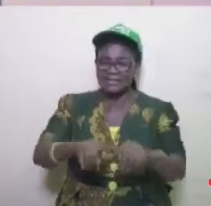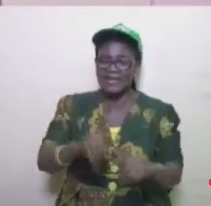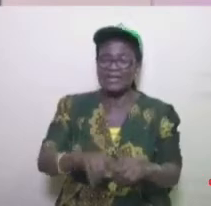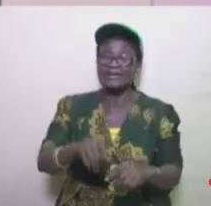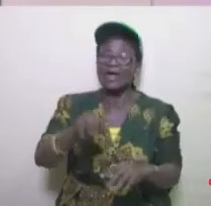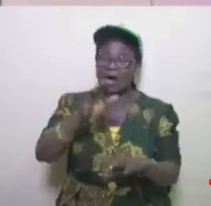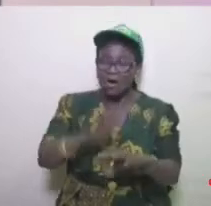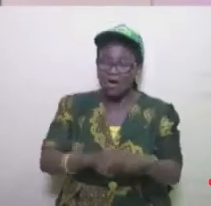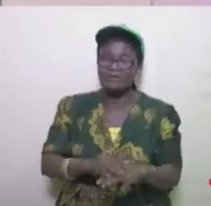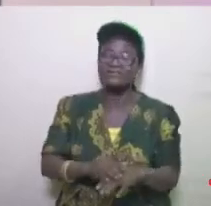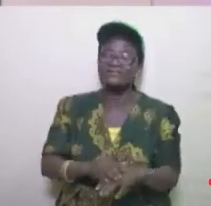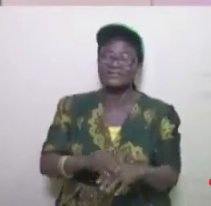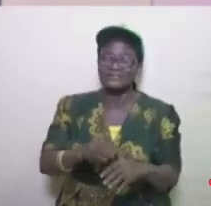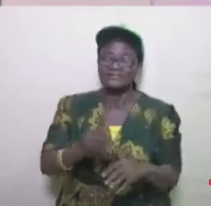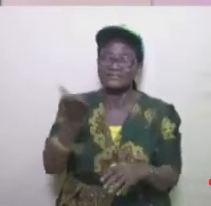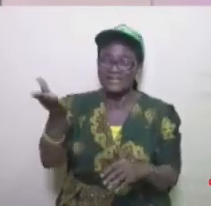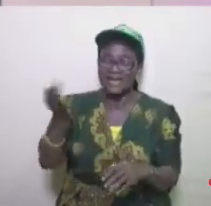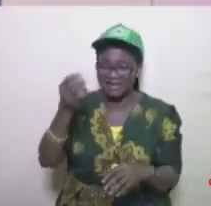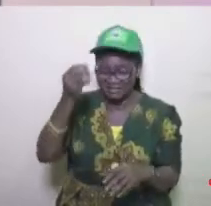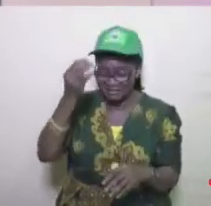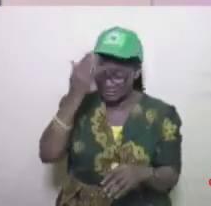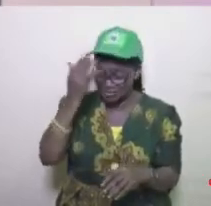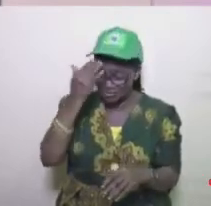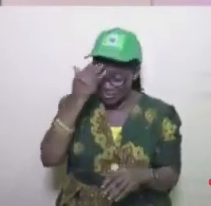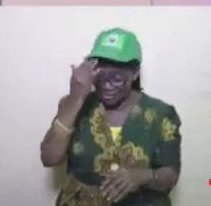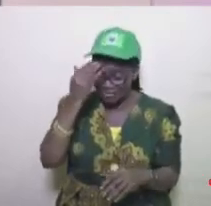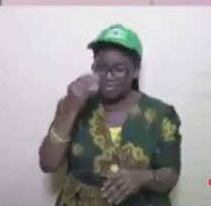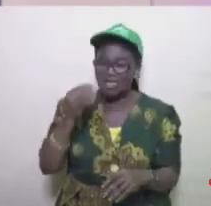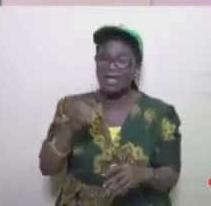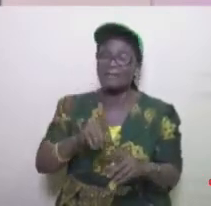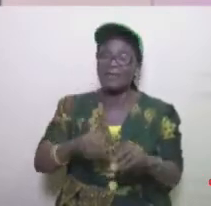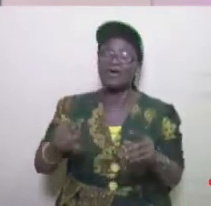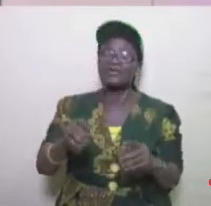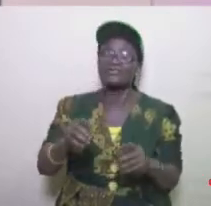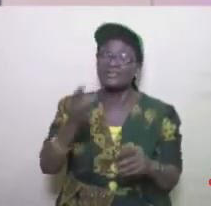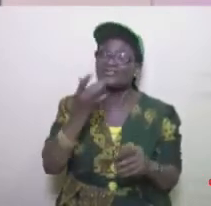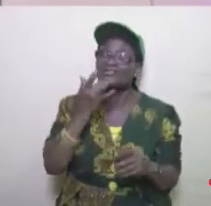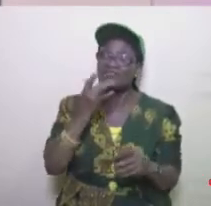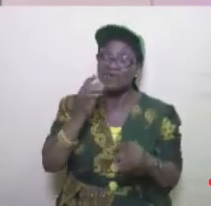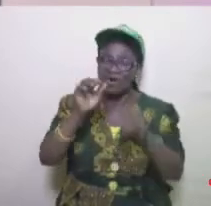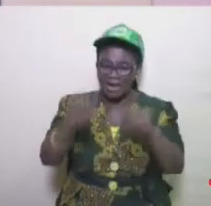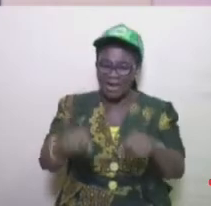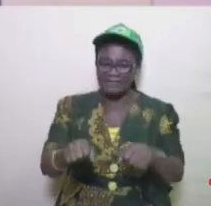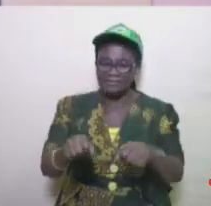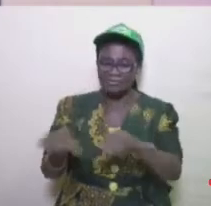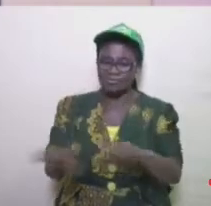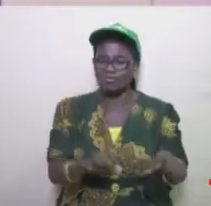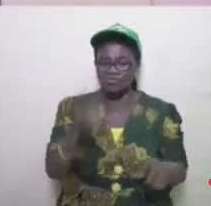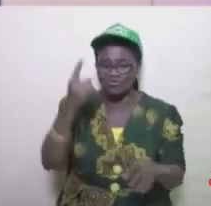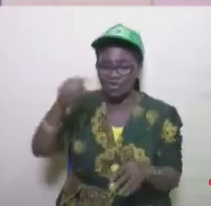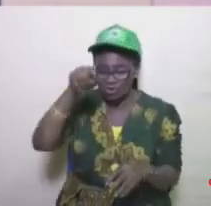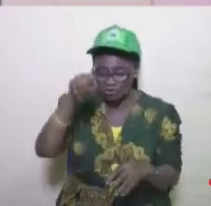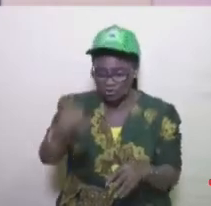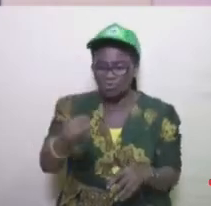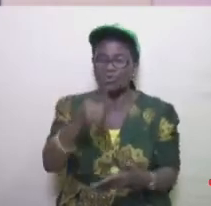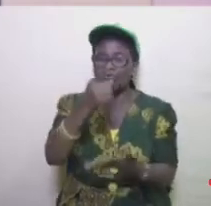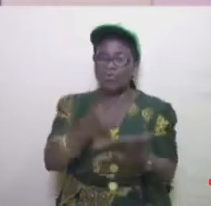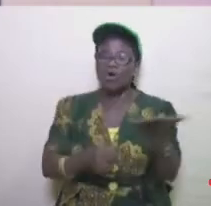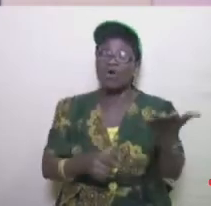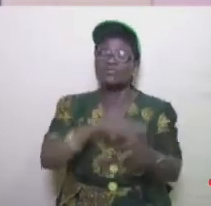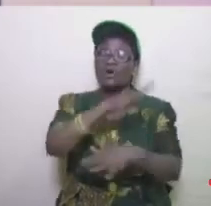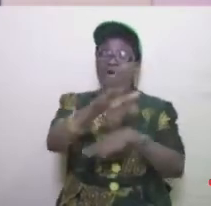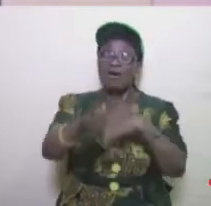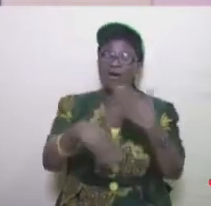intellect as it were. But favor can do for you what all the